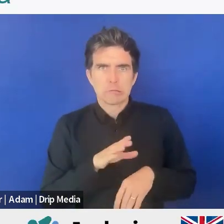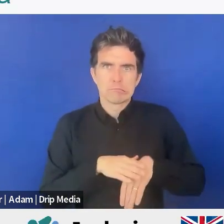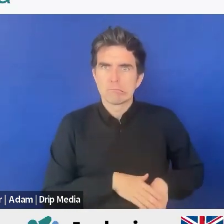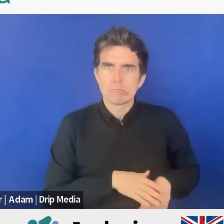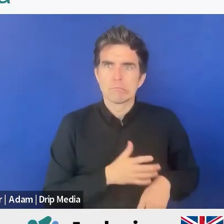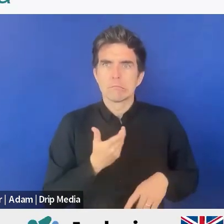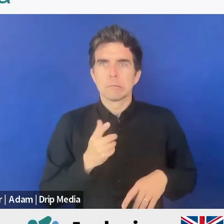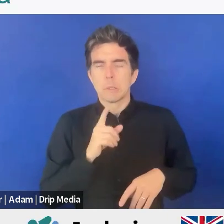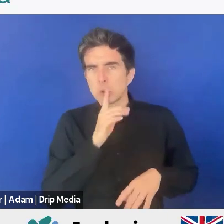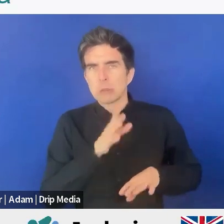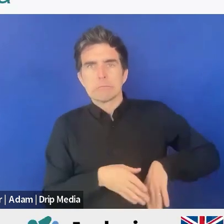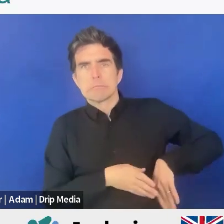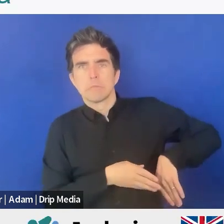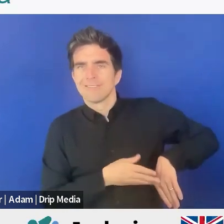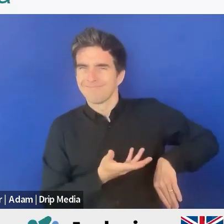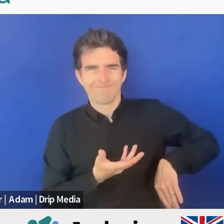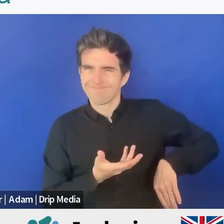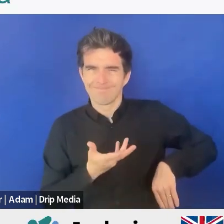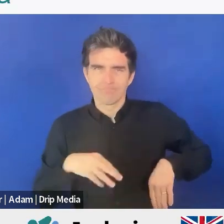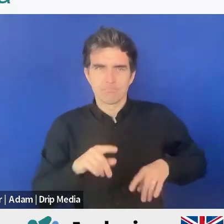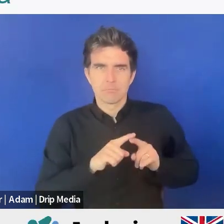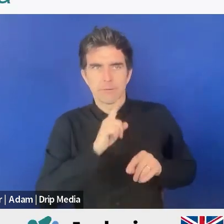the same way, that's why it's